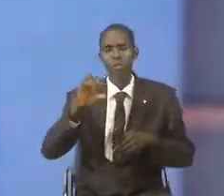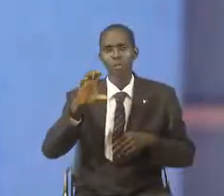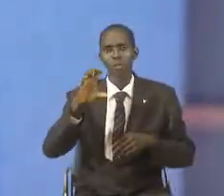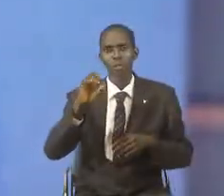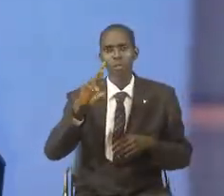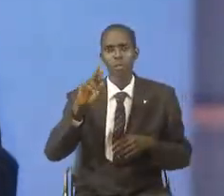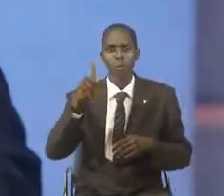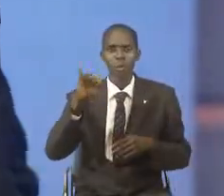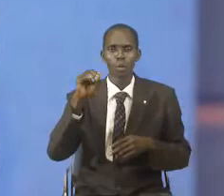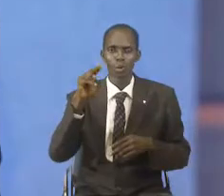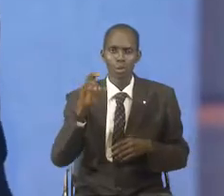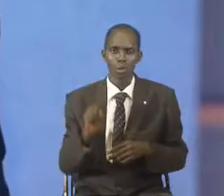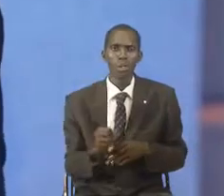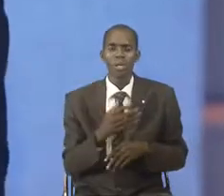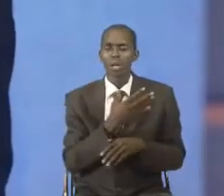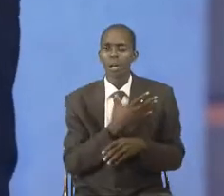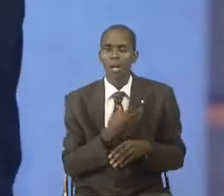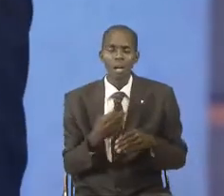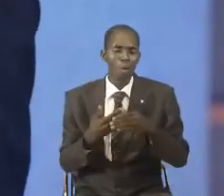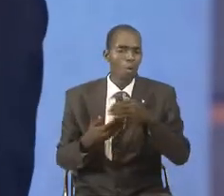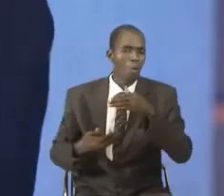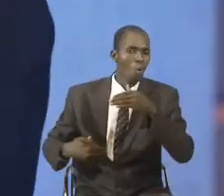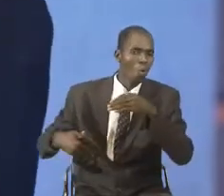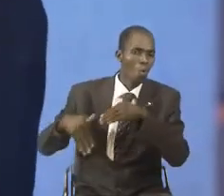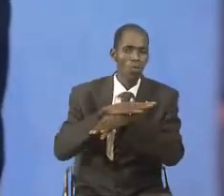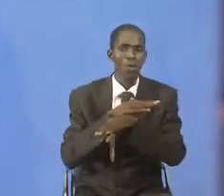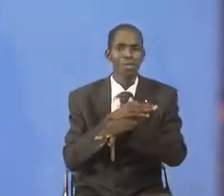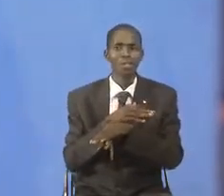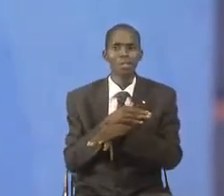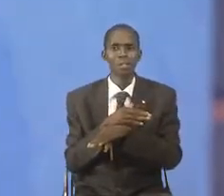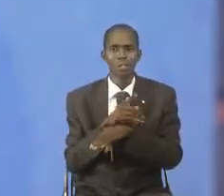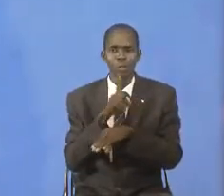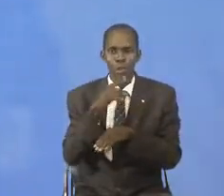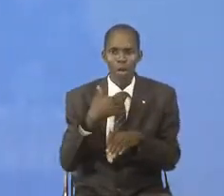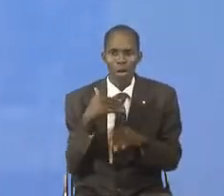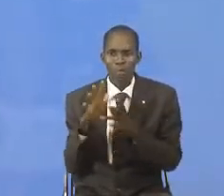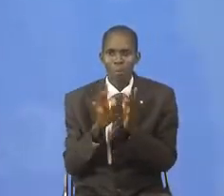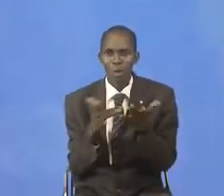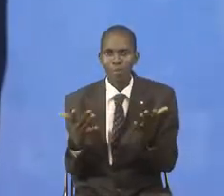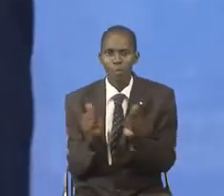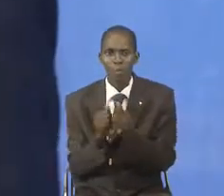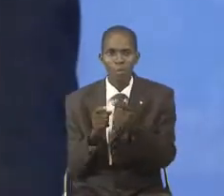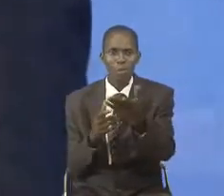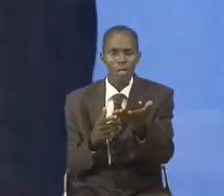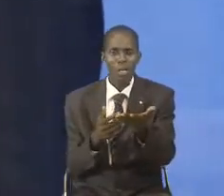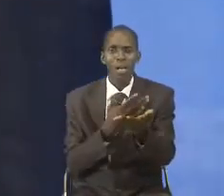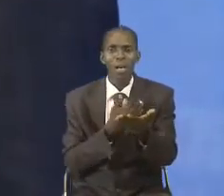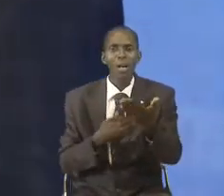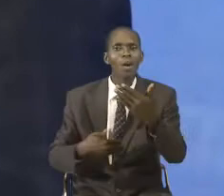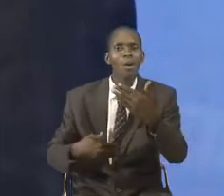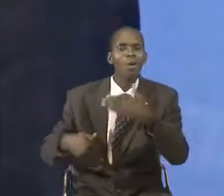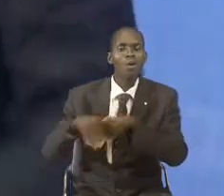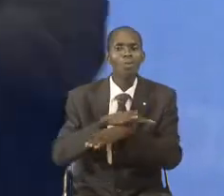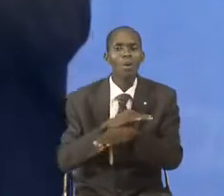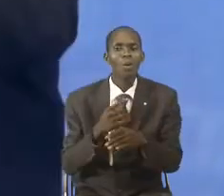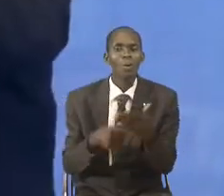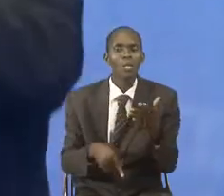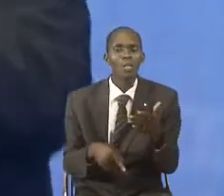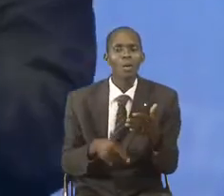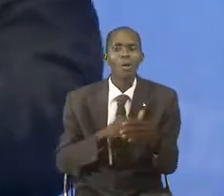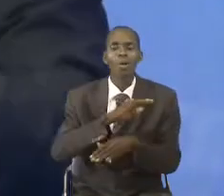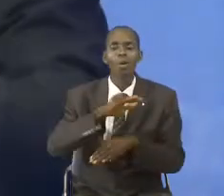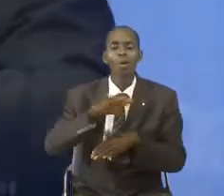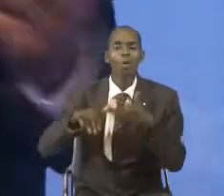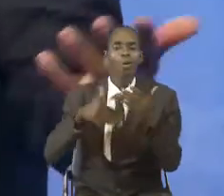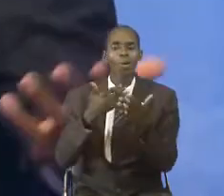serpents and scorpions, and over and over. Do you have your